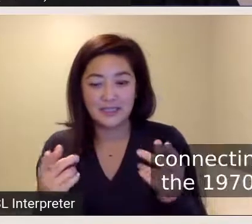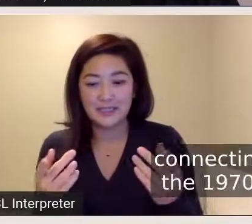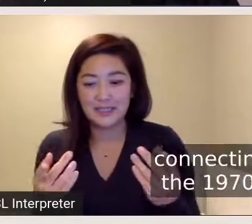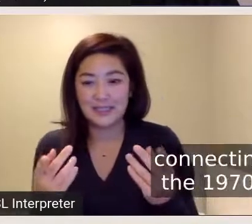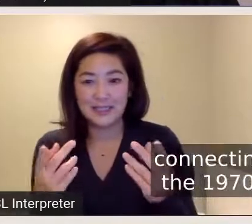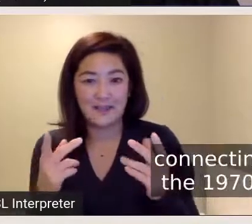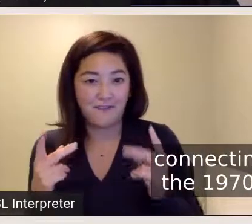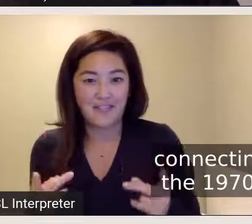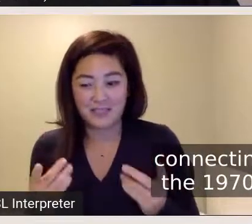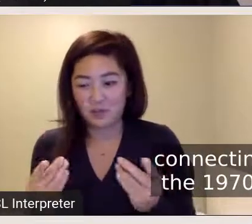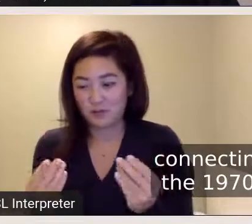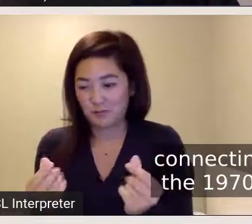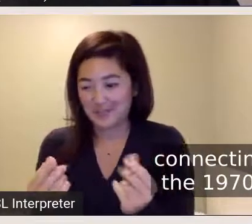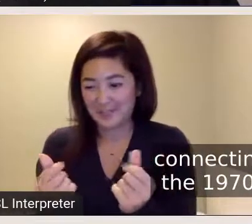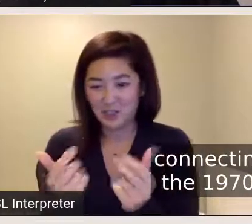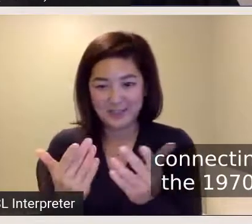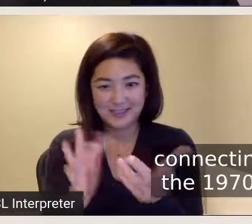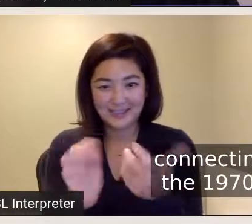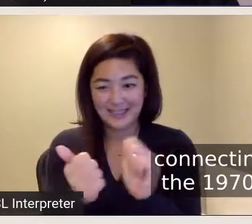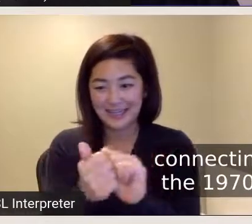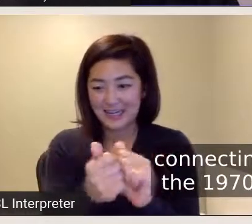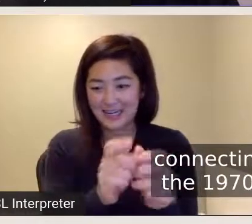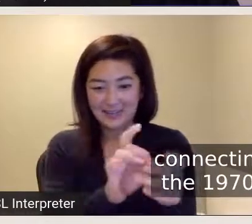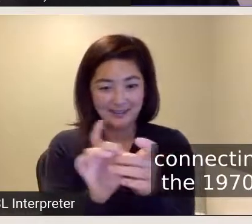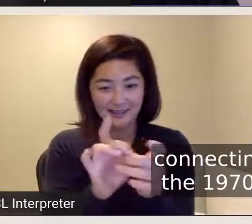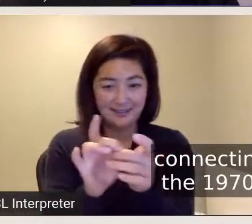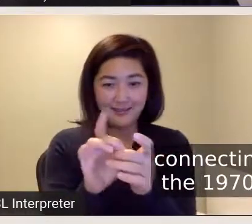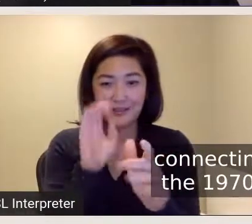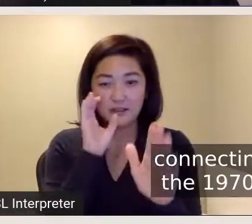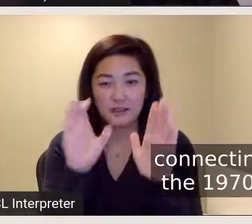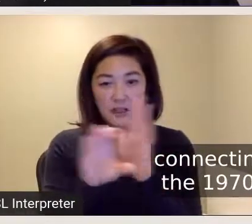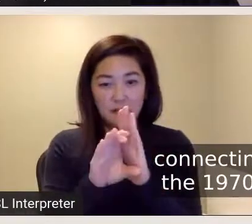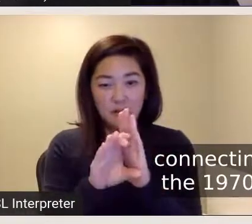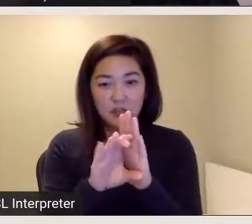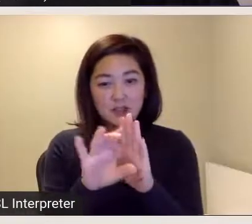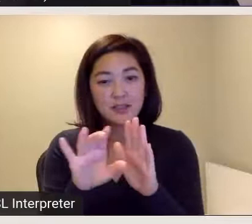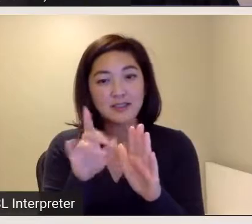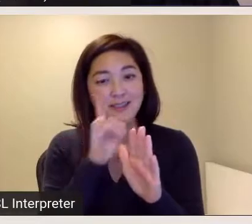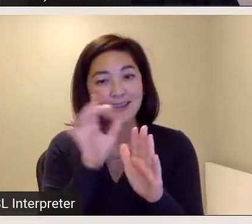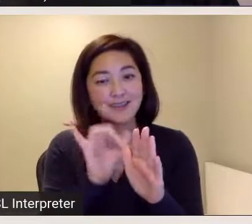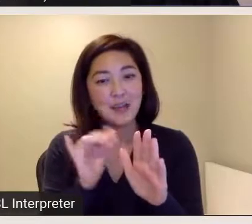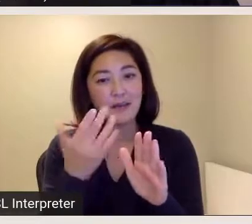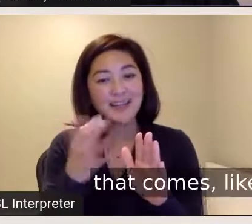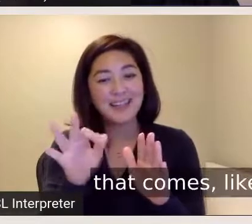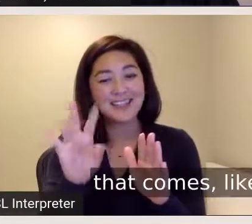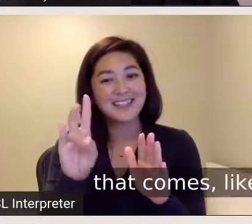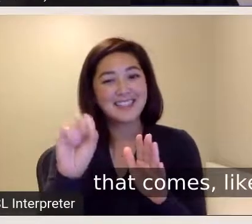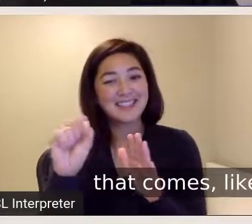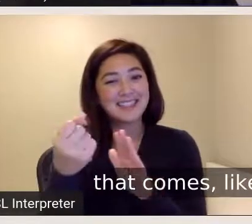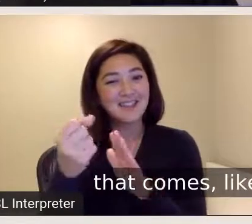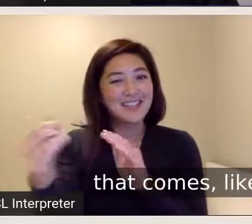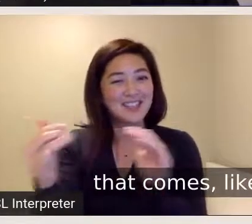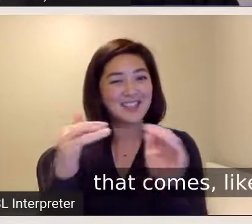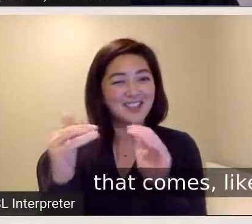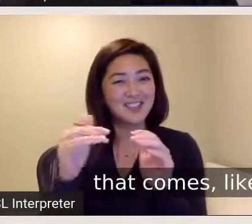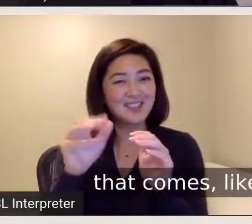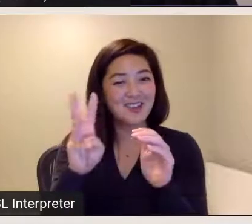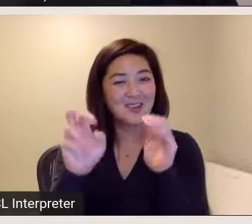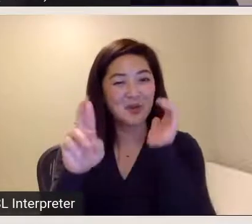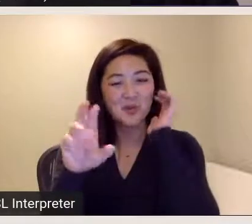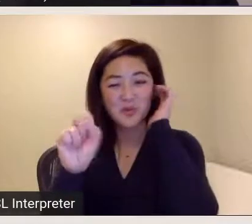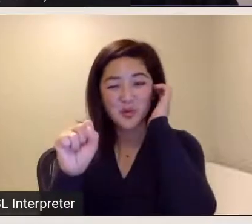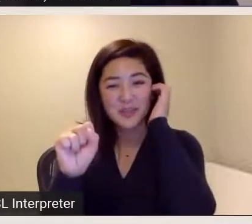of, connecting images, like the 1970s Star Wars, the films like Star Wars